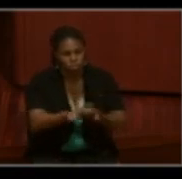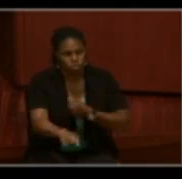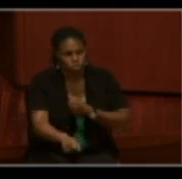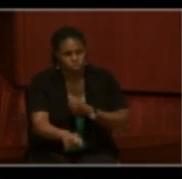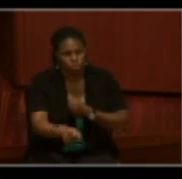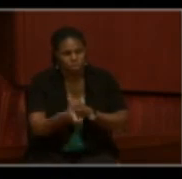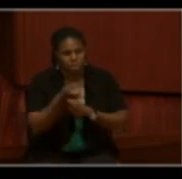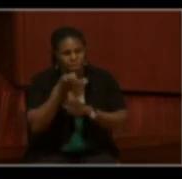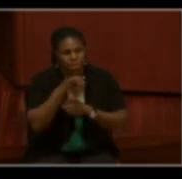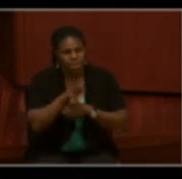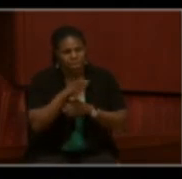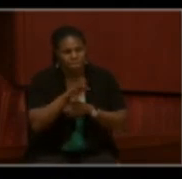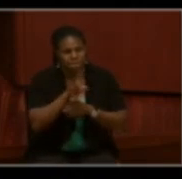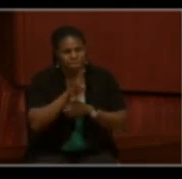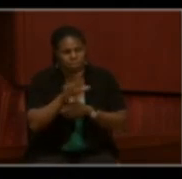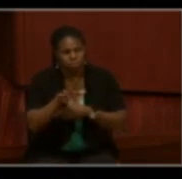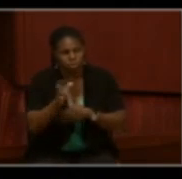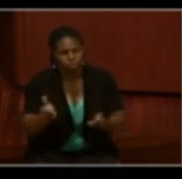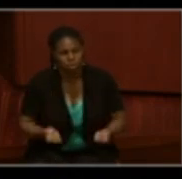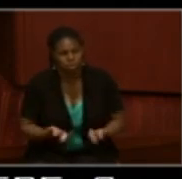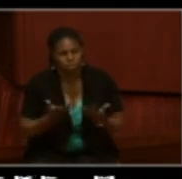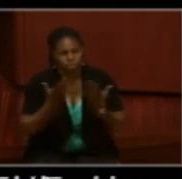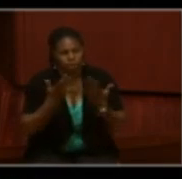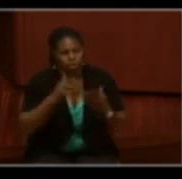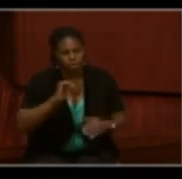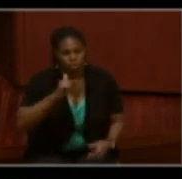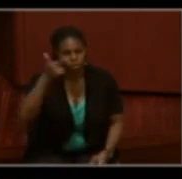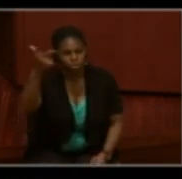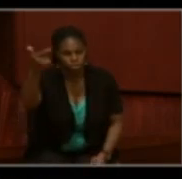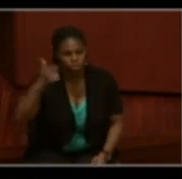the 1973 fire?